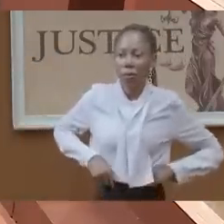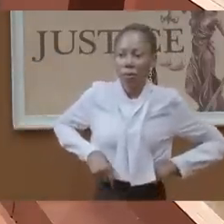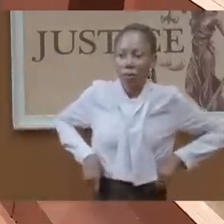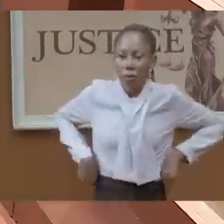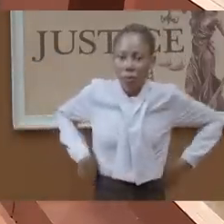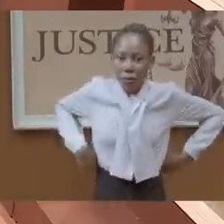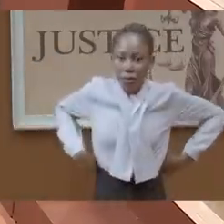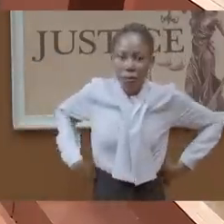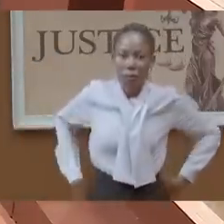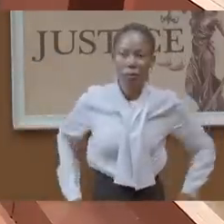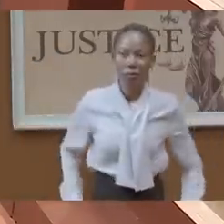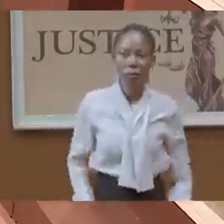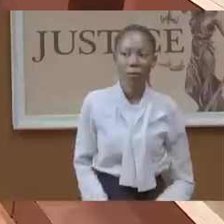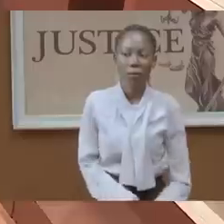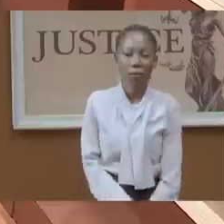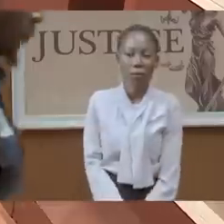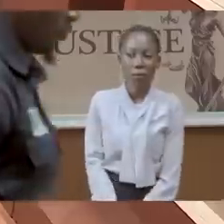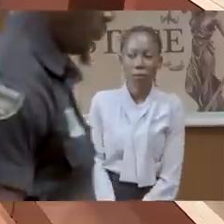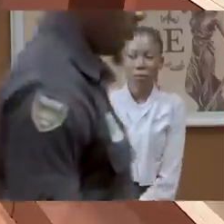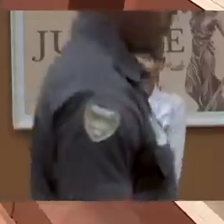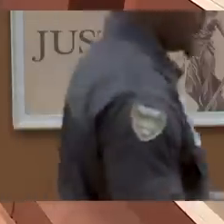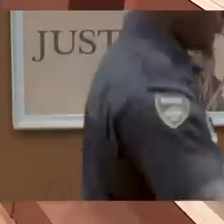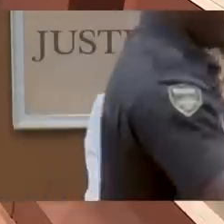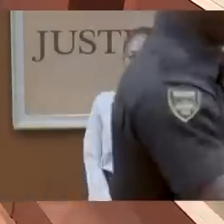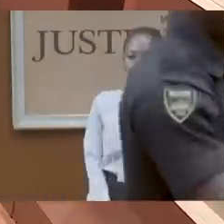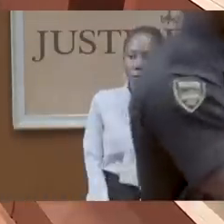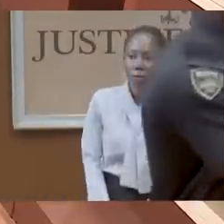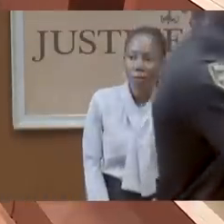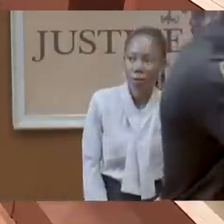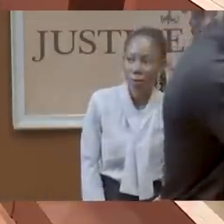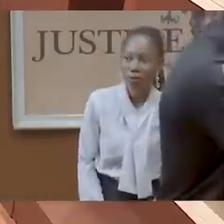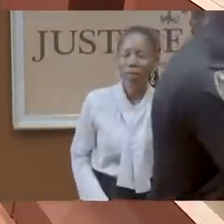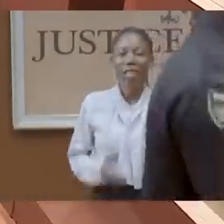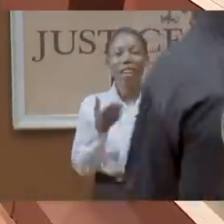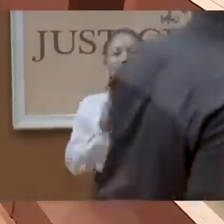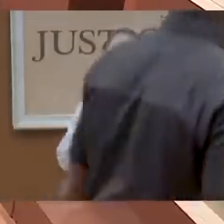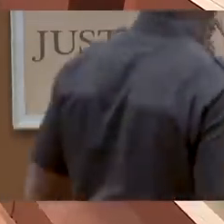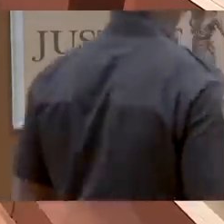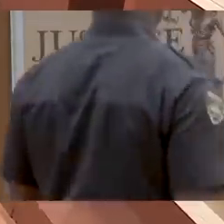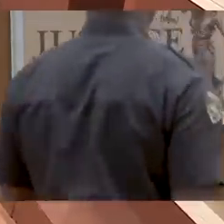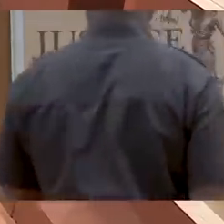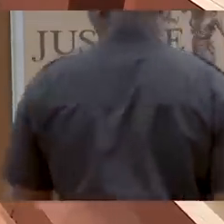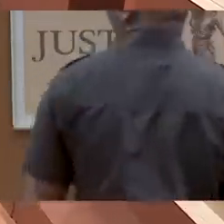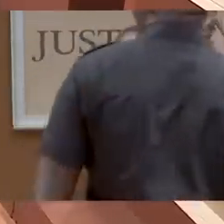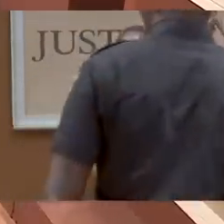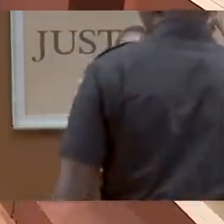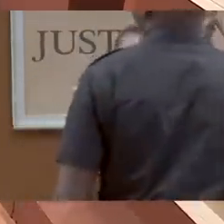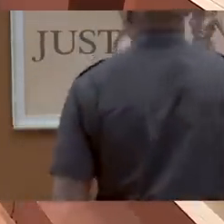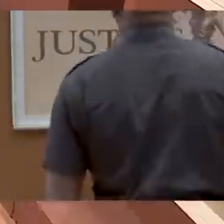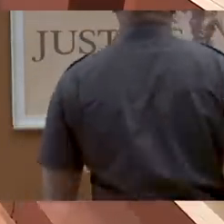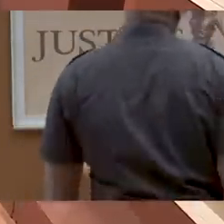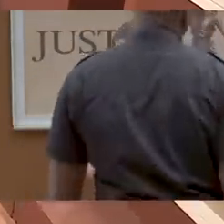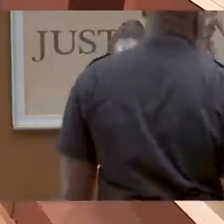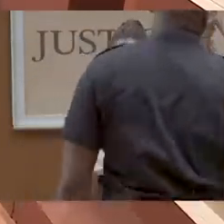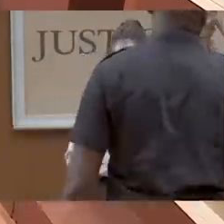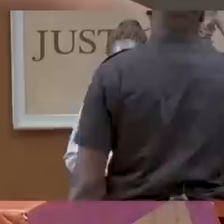So after he ran away, anytime he come home, he's now on jeans. He will even be sagging at times. He will do his hand like this. He will say, I